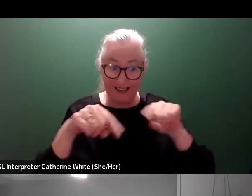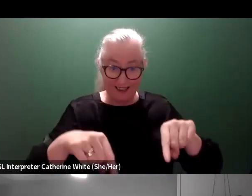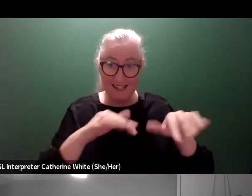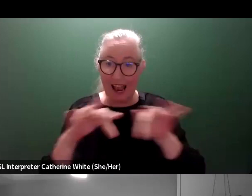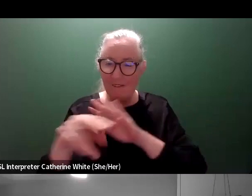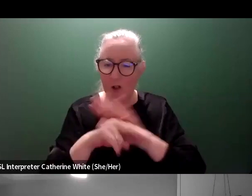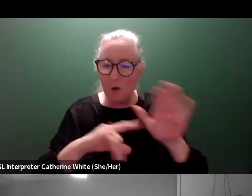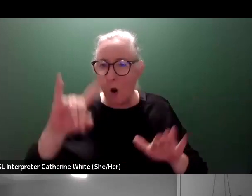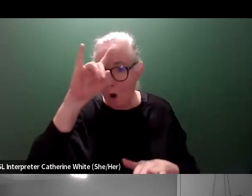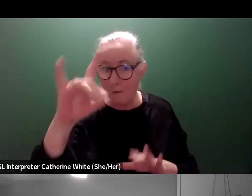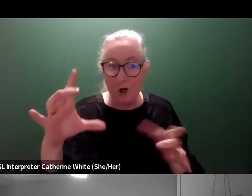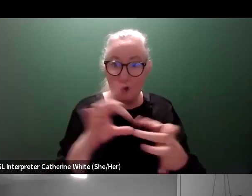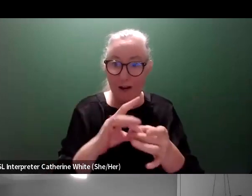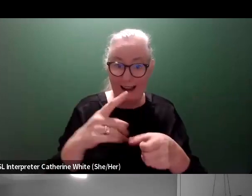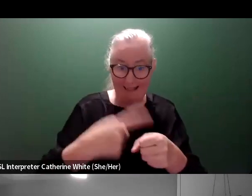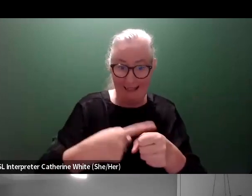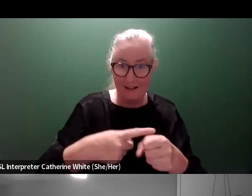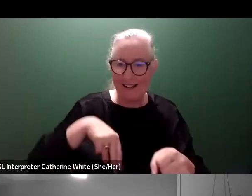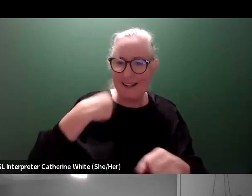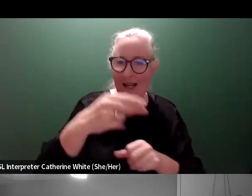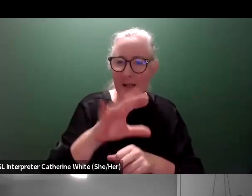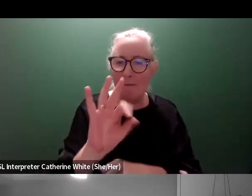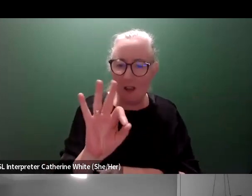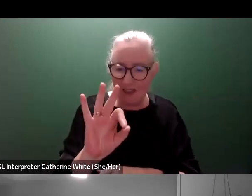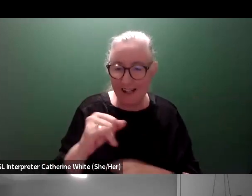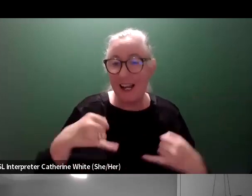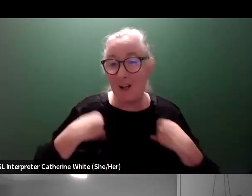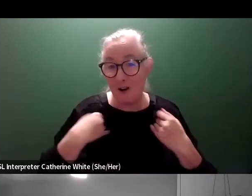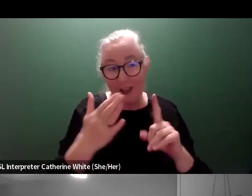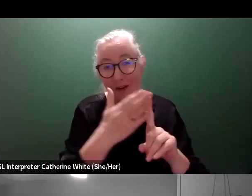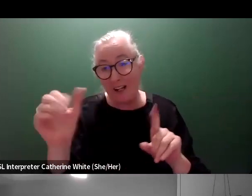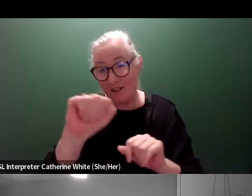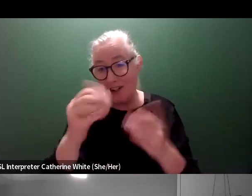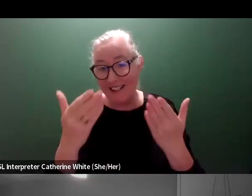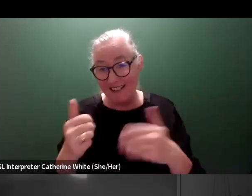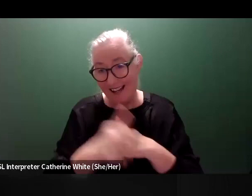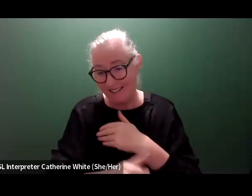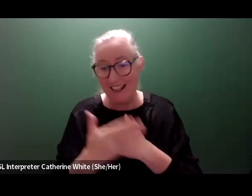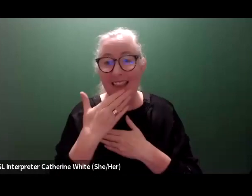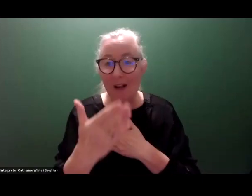I hope you can join us again next Monday. Enjoy the rest of your day. Thank you. Bye.